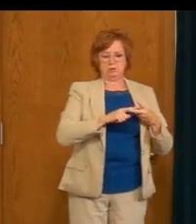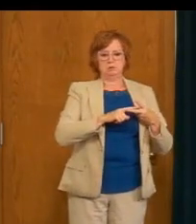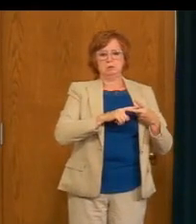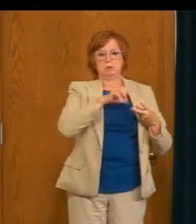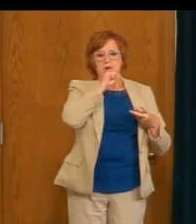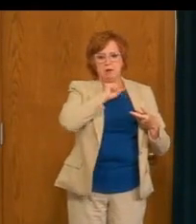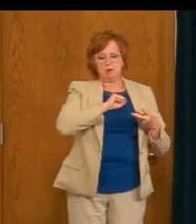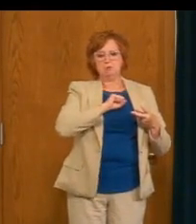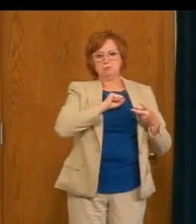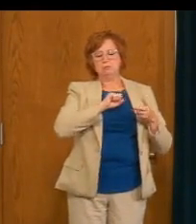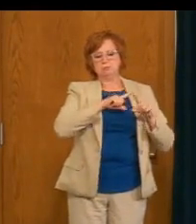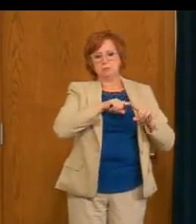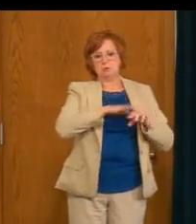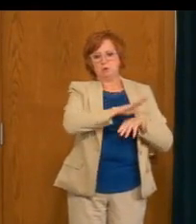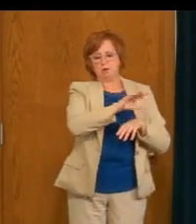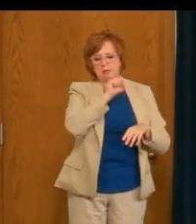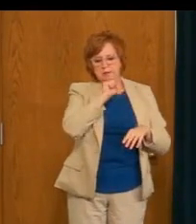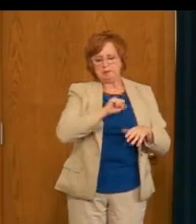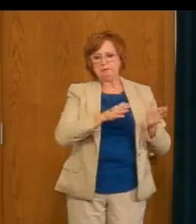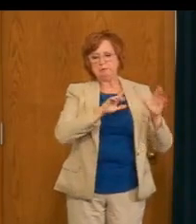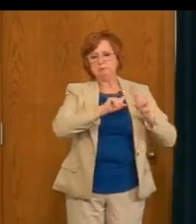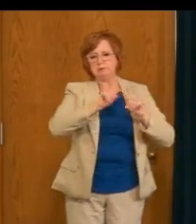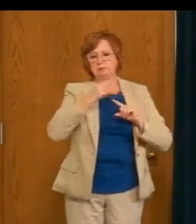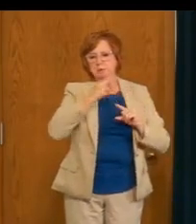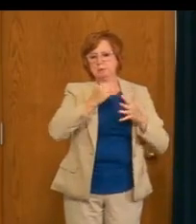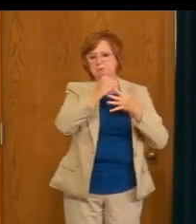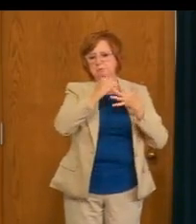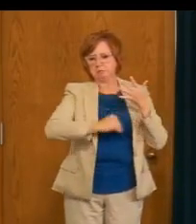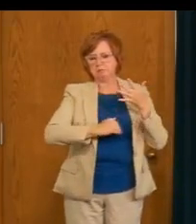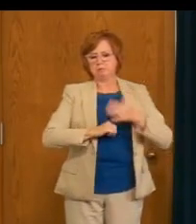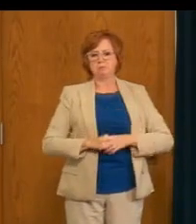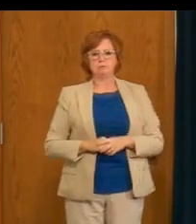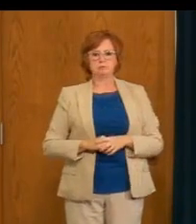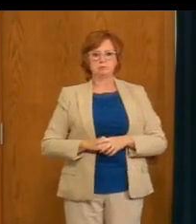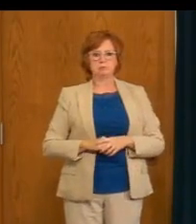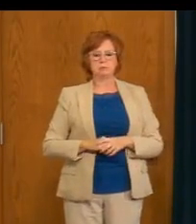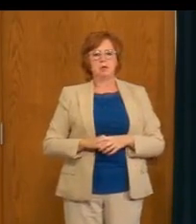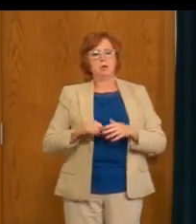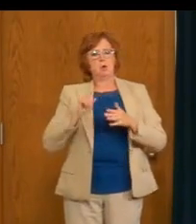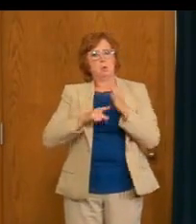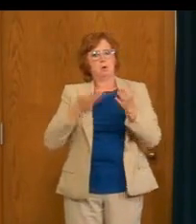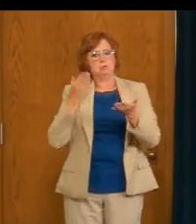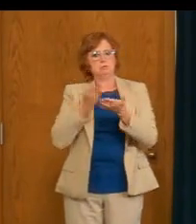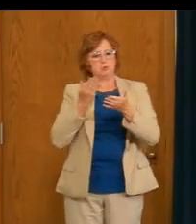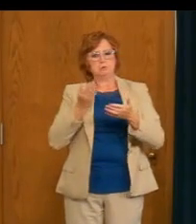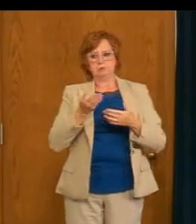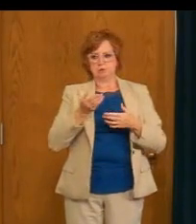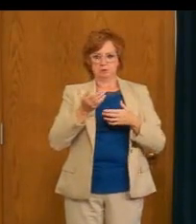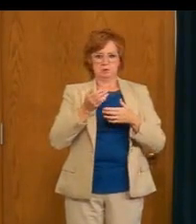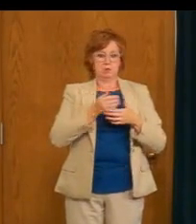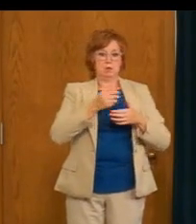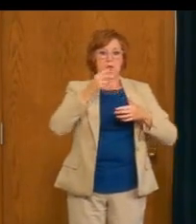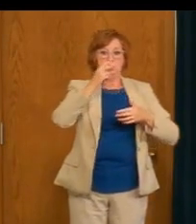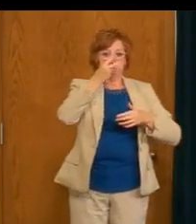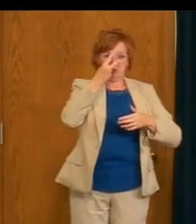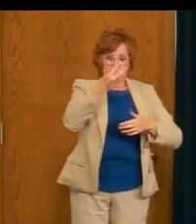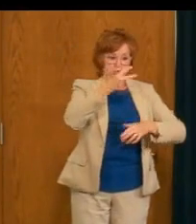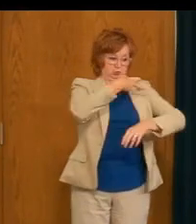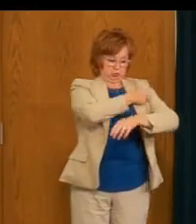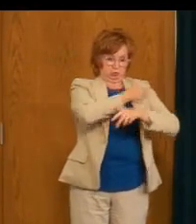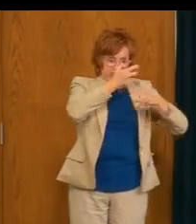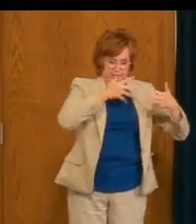death. But in any case, I think it's worth recognizing that 2 doses, once you're 2 weeks after your second dose, that is